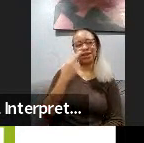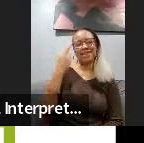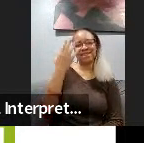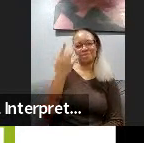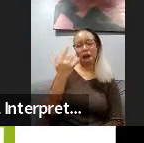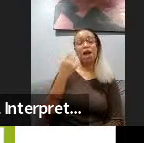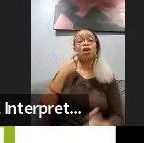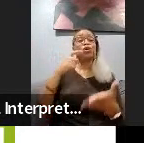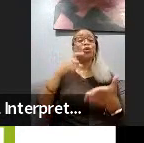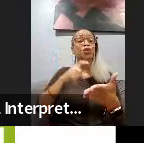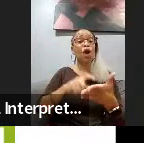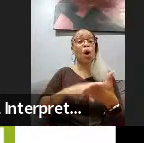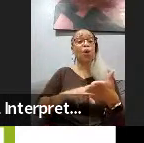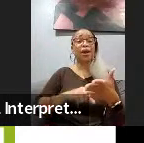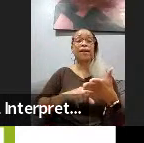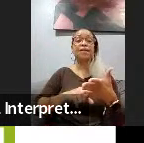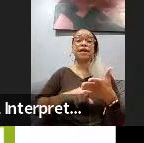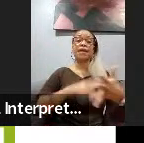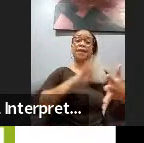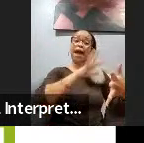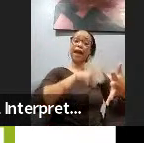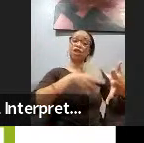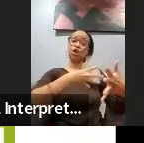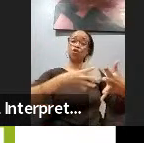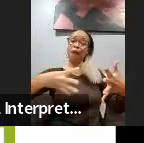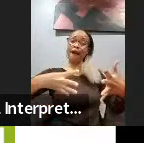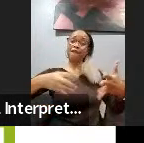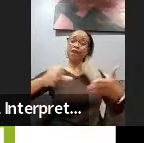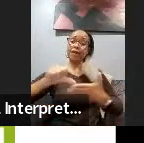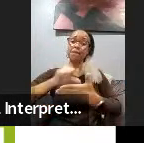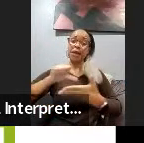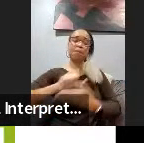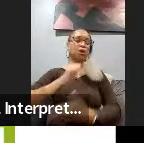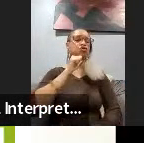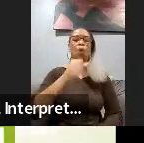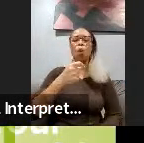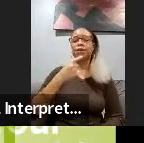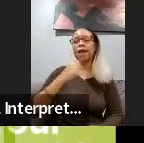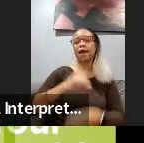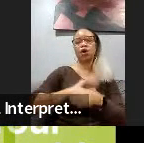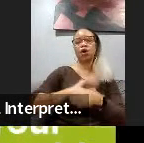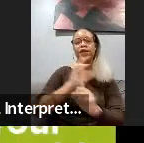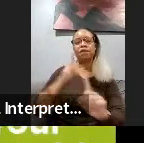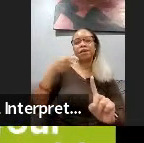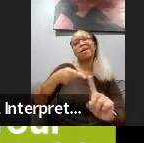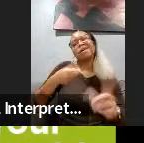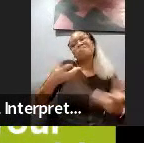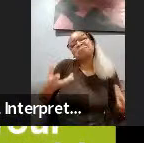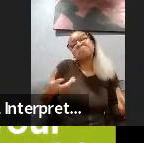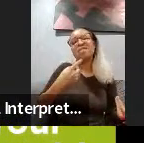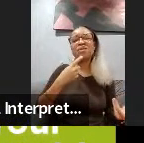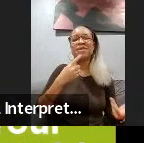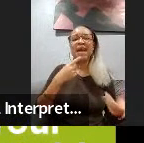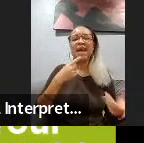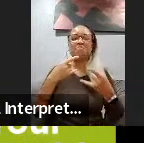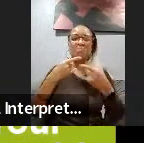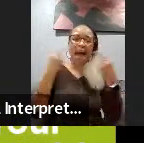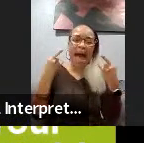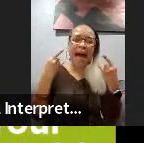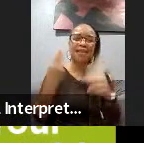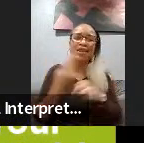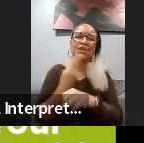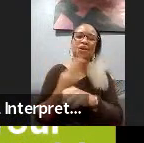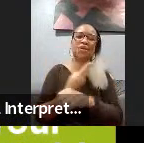example, a lot of the graphics don't say COVID specifically. They'll, mention maybe wearing a mask, but there's not like a